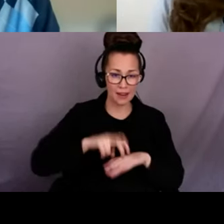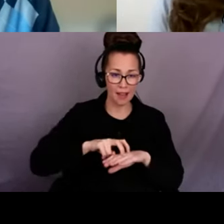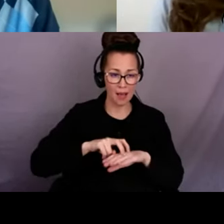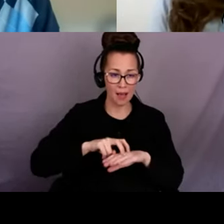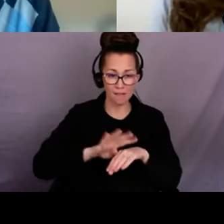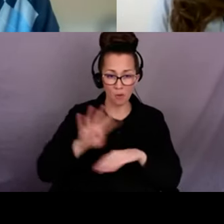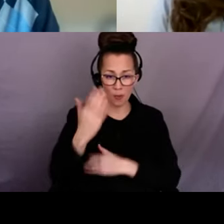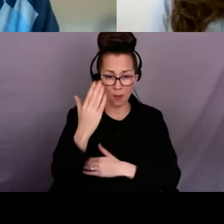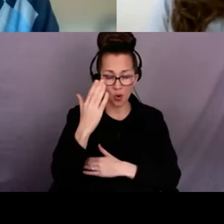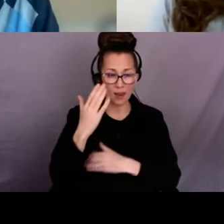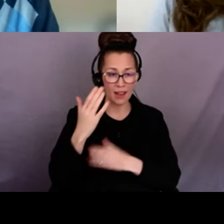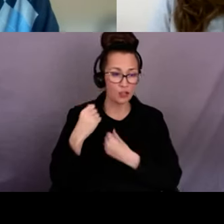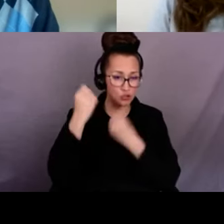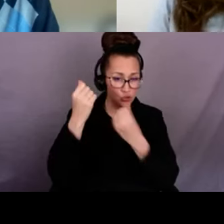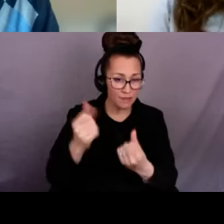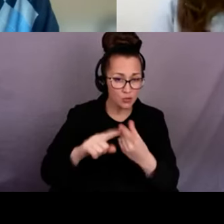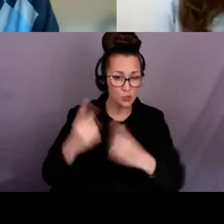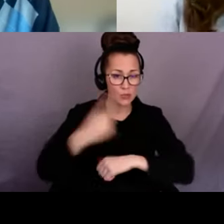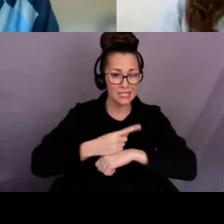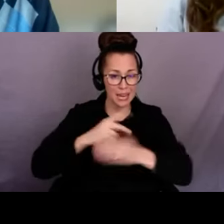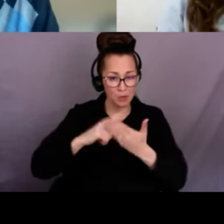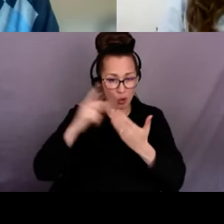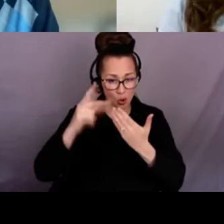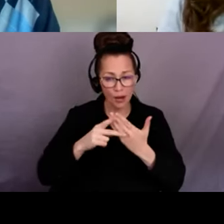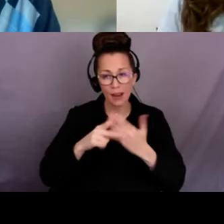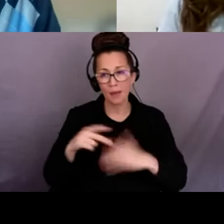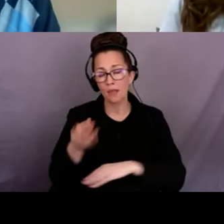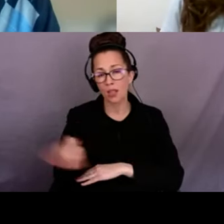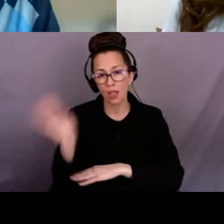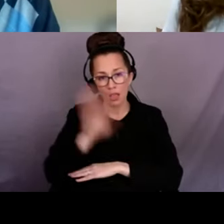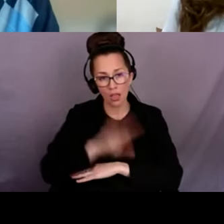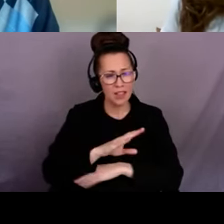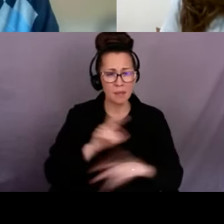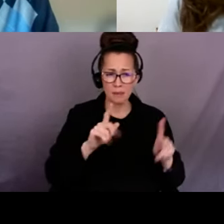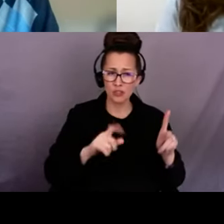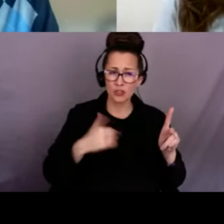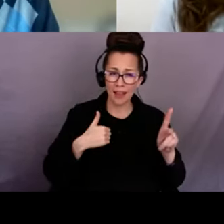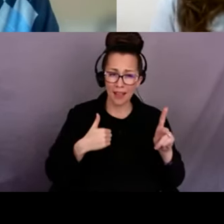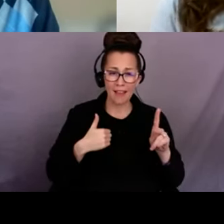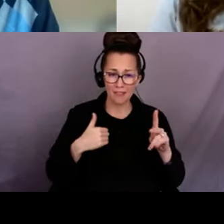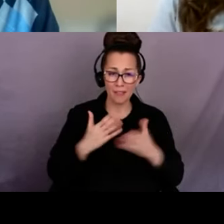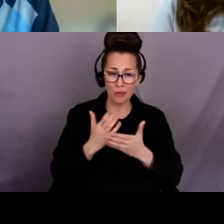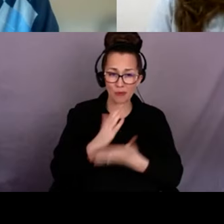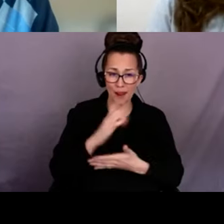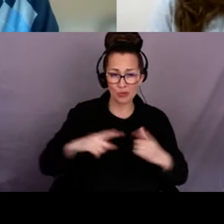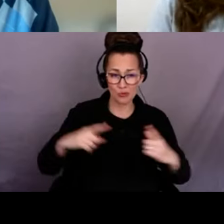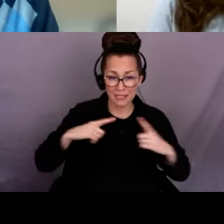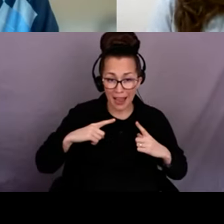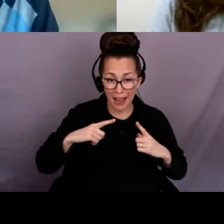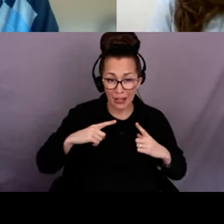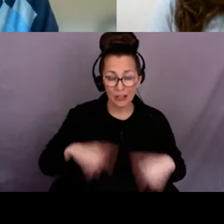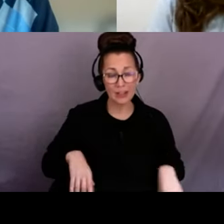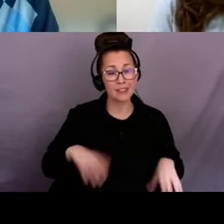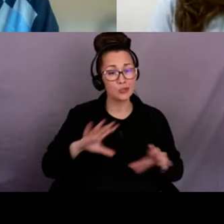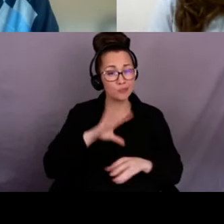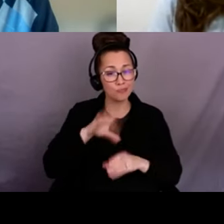driven for hours to a day program. People should have the right to retire and to engage in, you know,